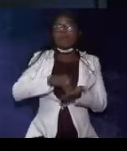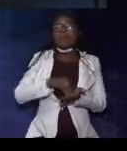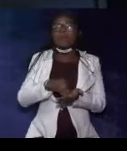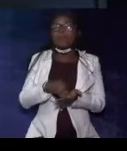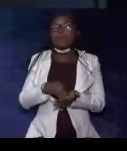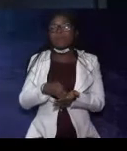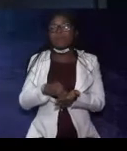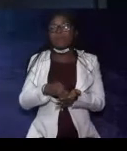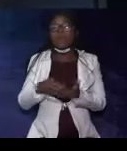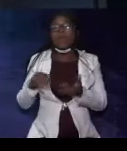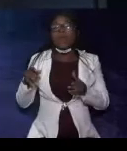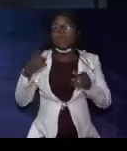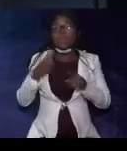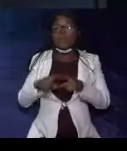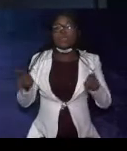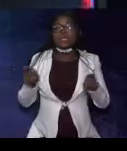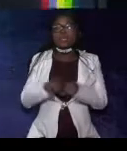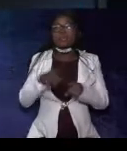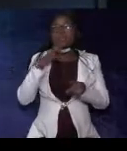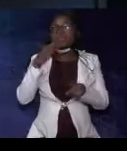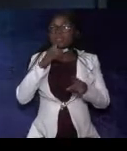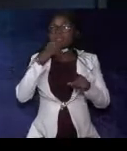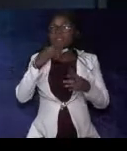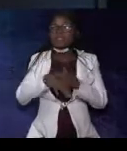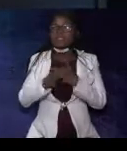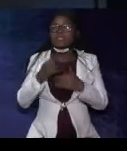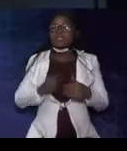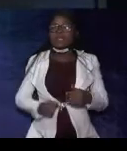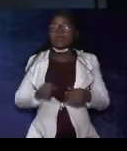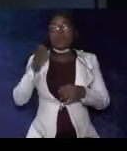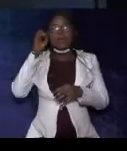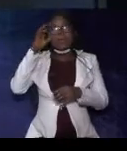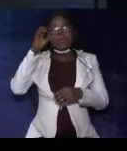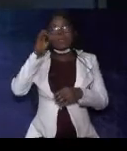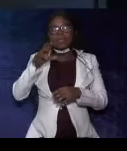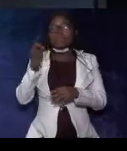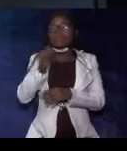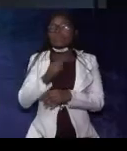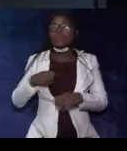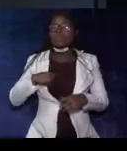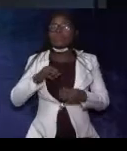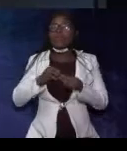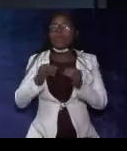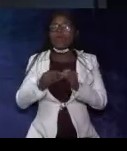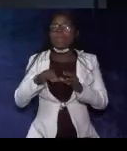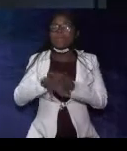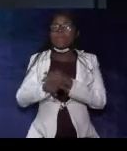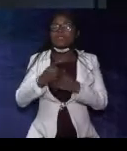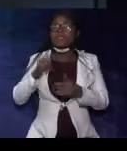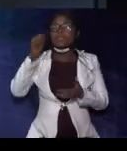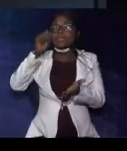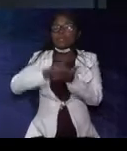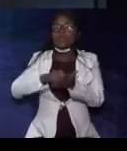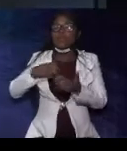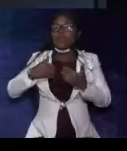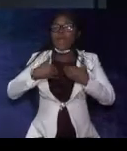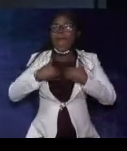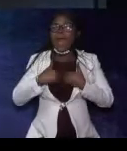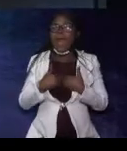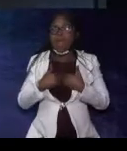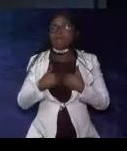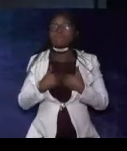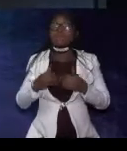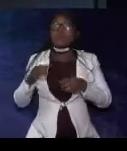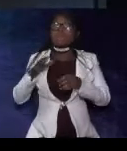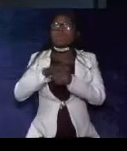have the billions. But as we discussed in our Magic Tuesday segment, numbers in thousands will have a